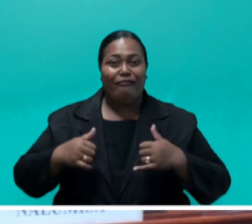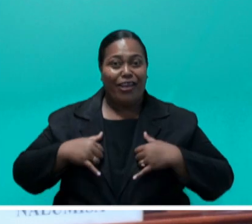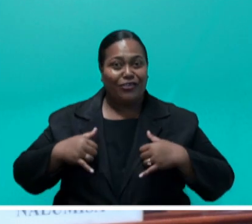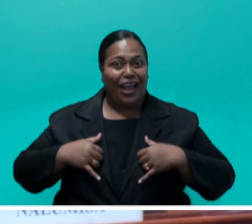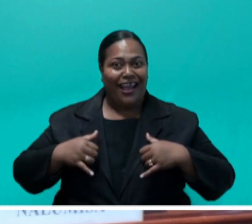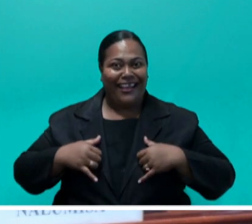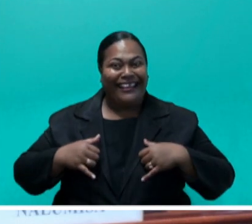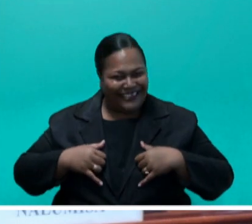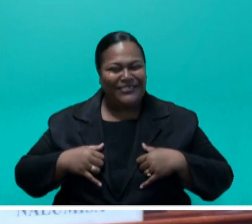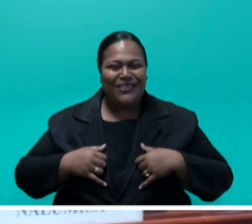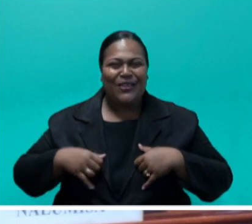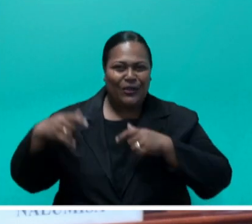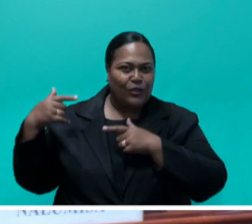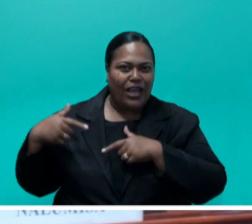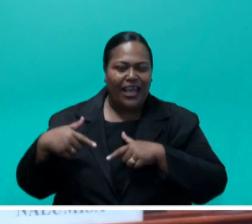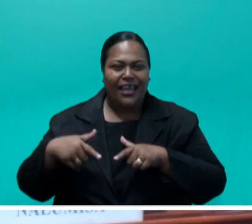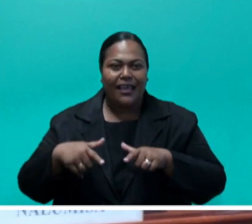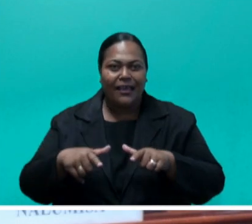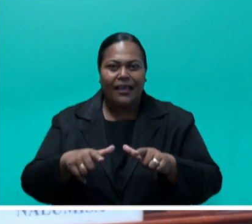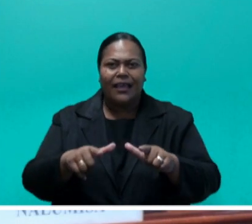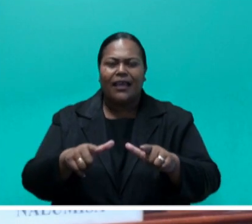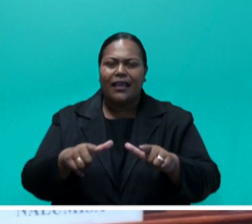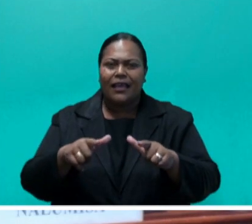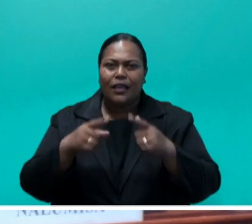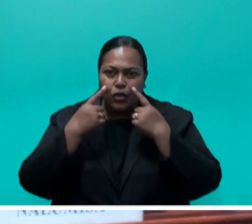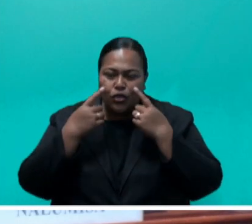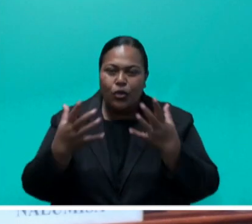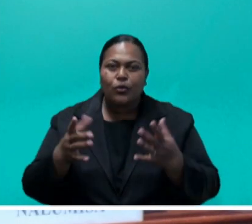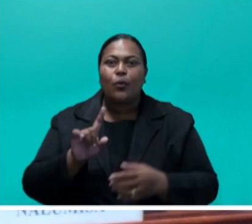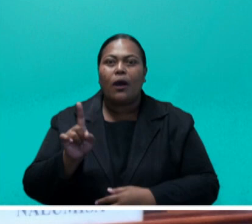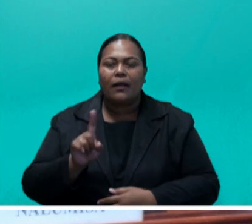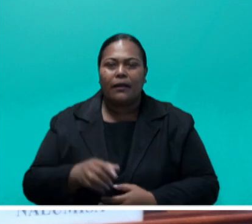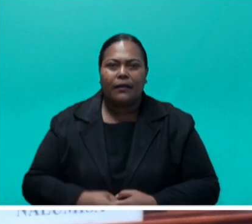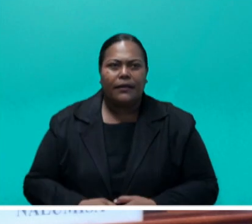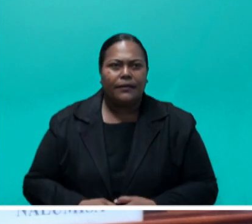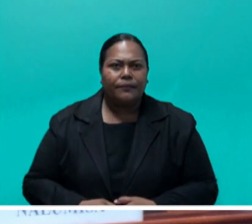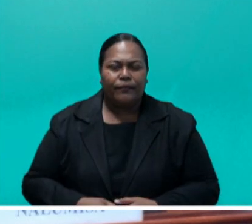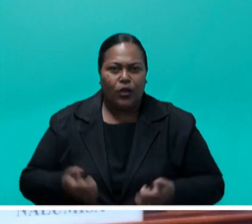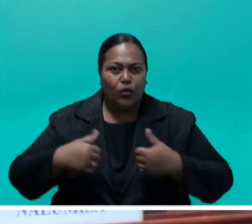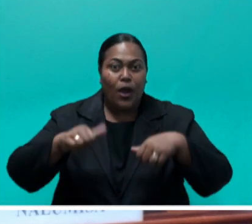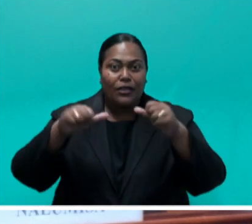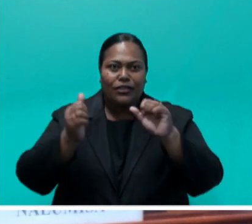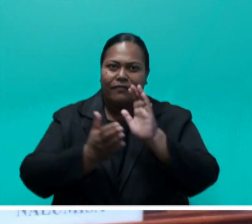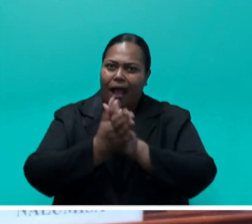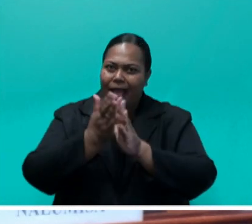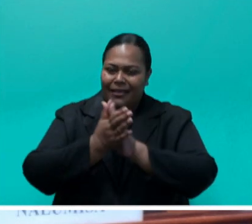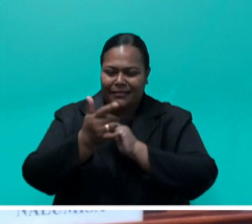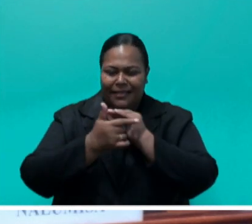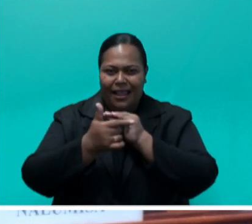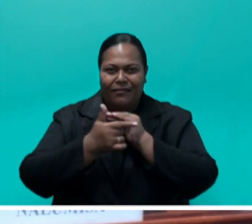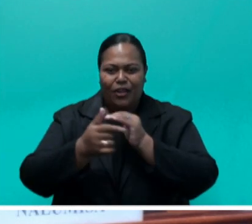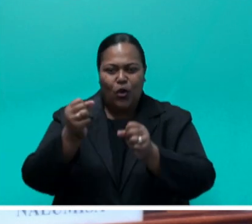journey, which culminated in achieving the highest accolade, the Gold